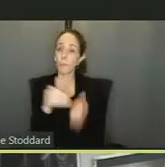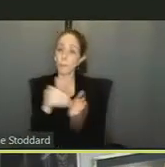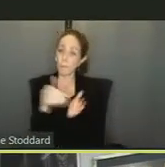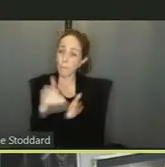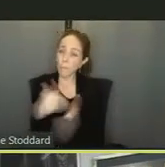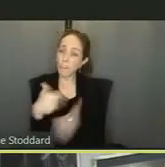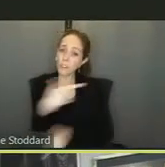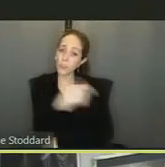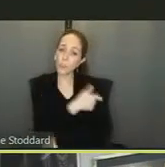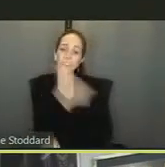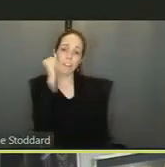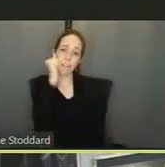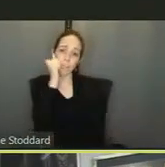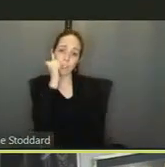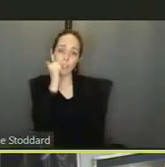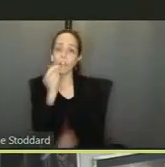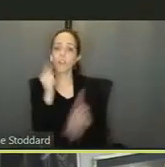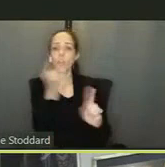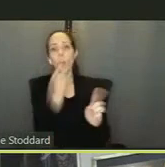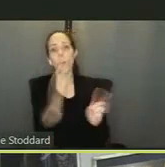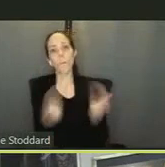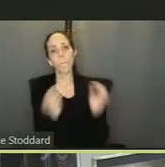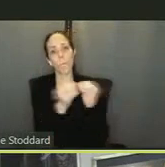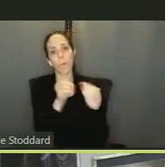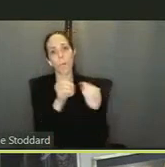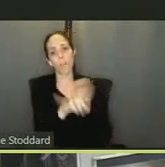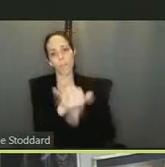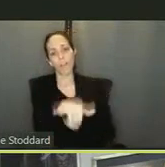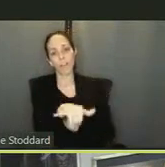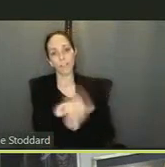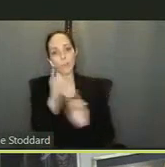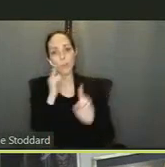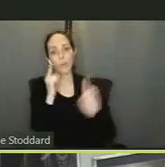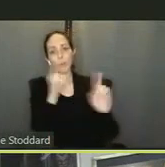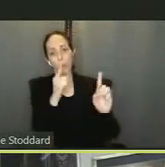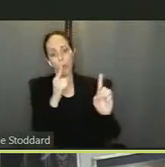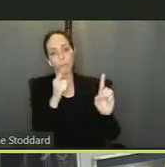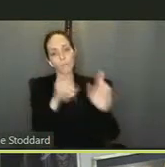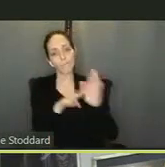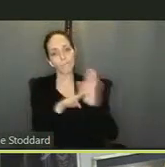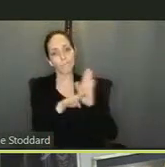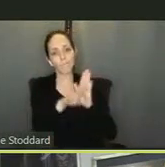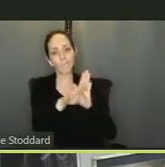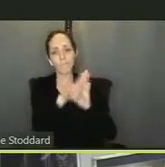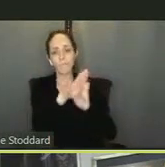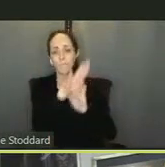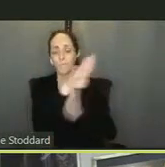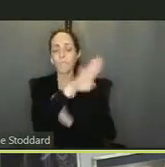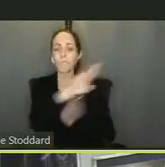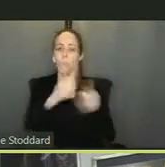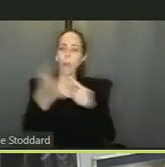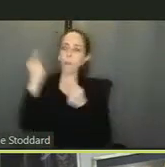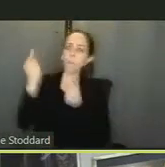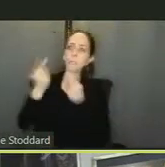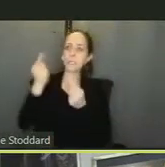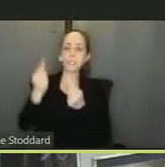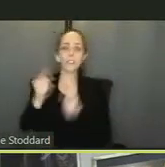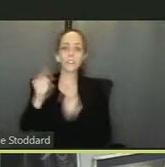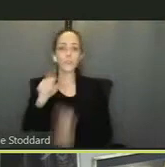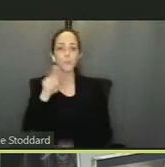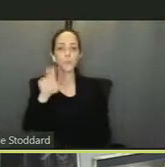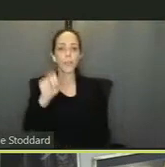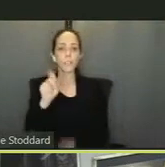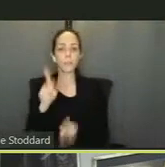and the goal is to get higher than that. So we're heading in the right direction. But considering the population of the US is about 330